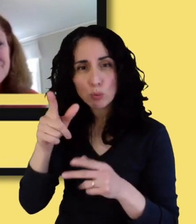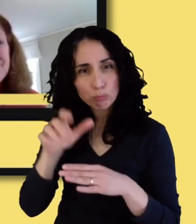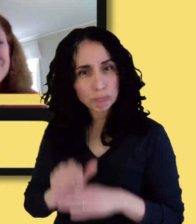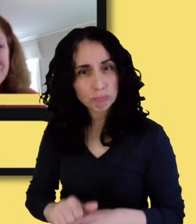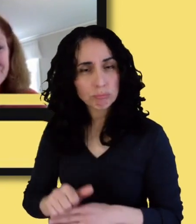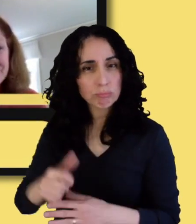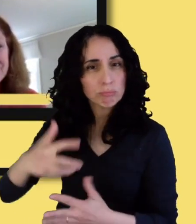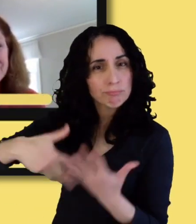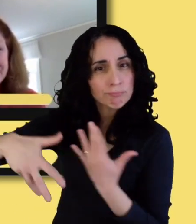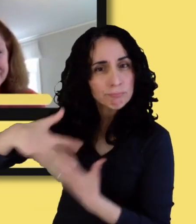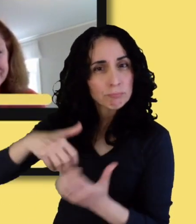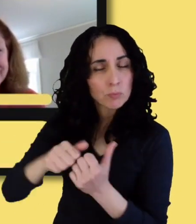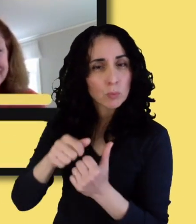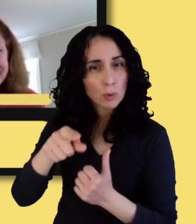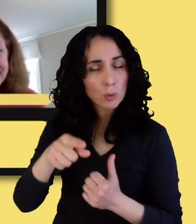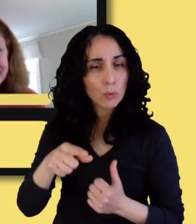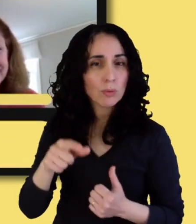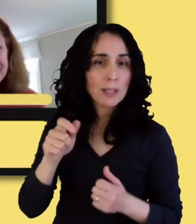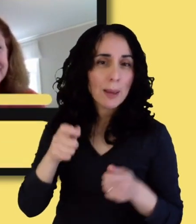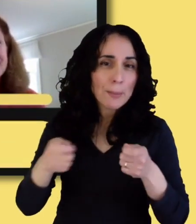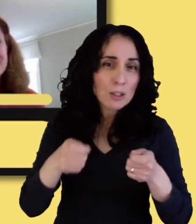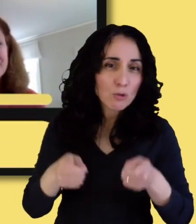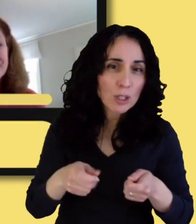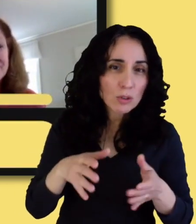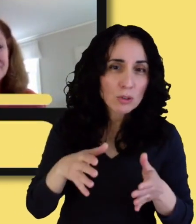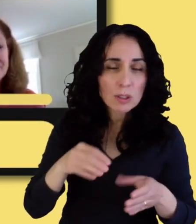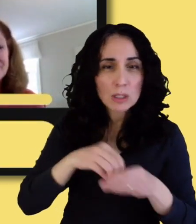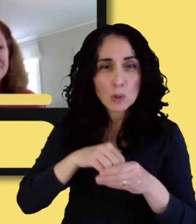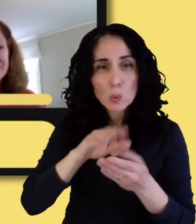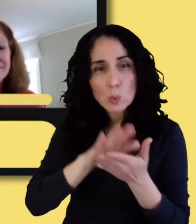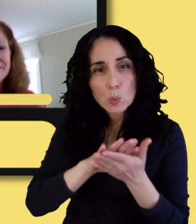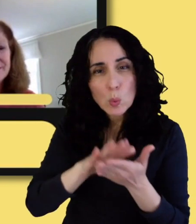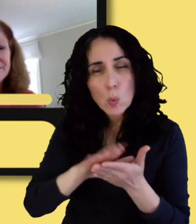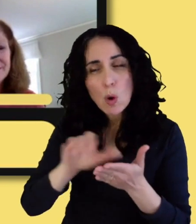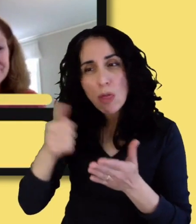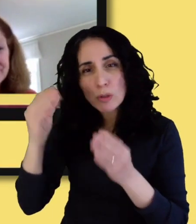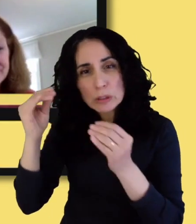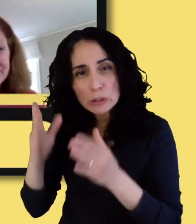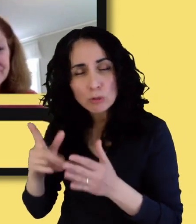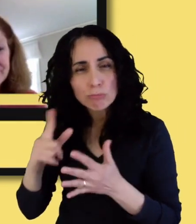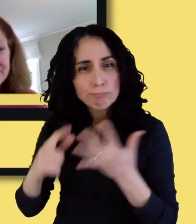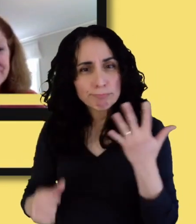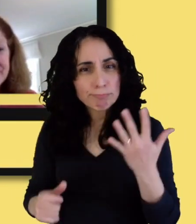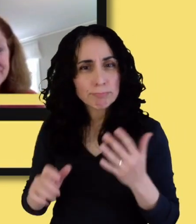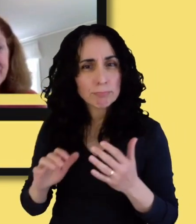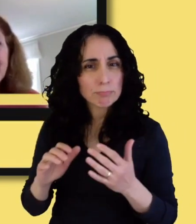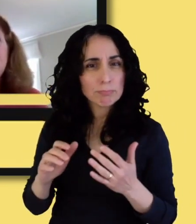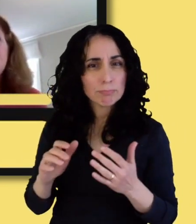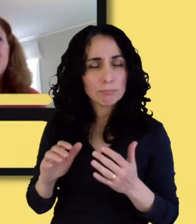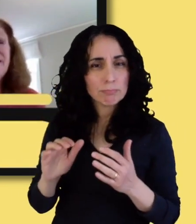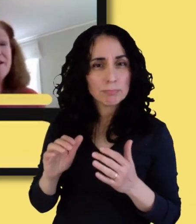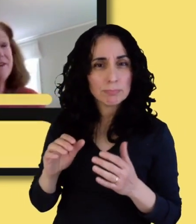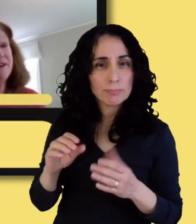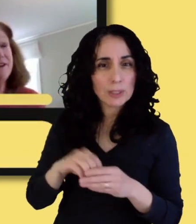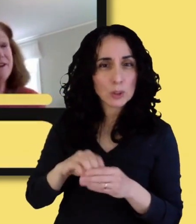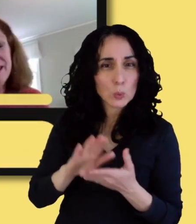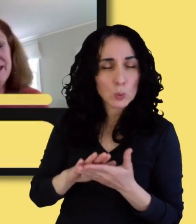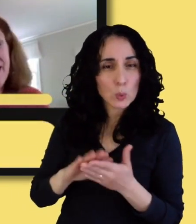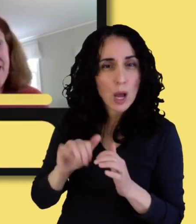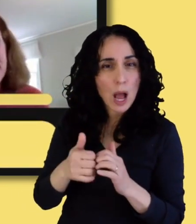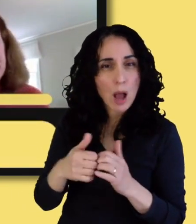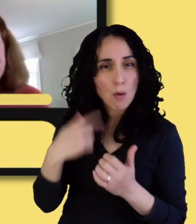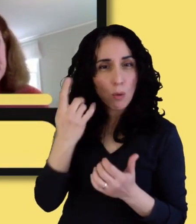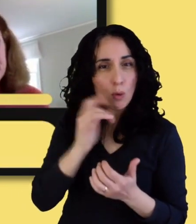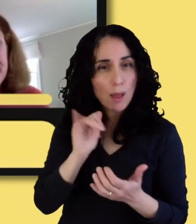around you in administration at your school and things like that? What does that look like for you? Well, we are very